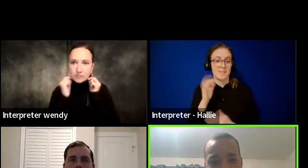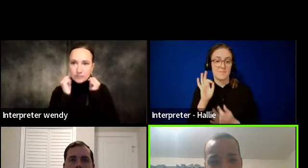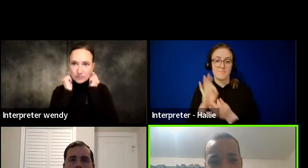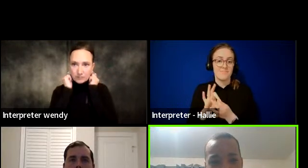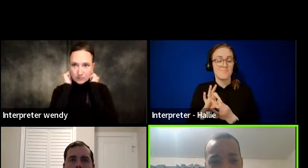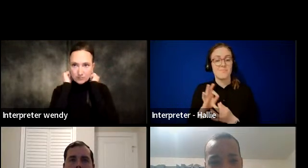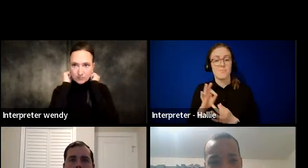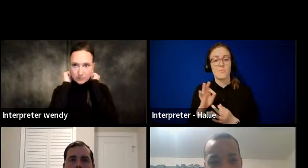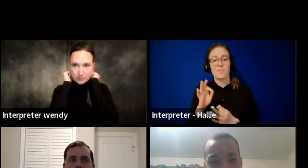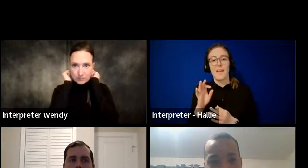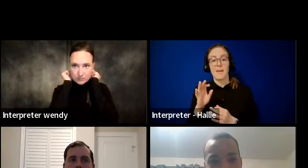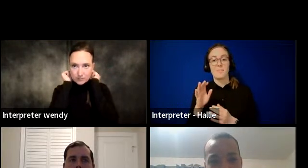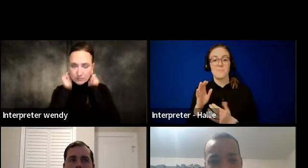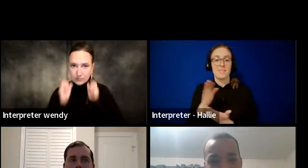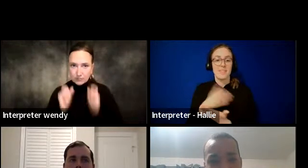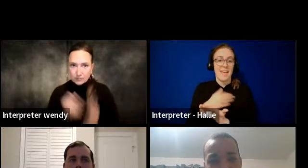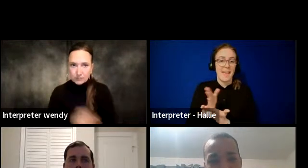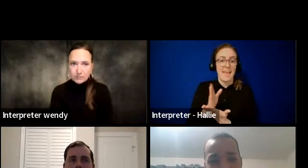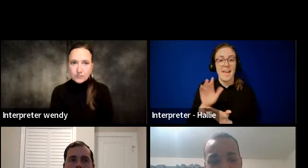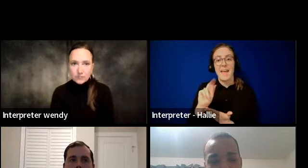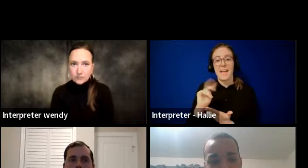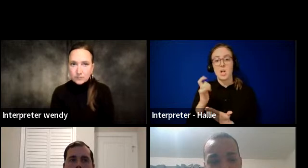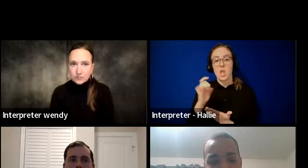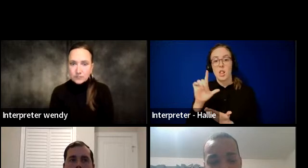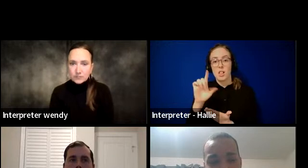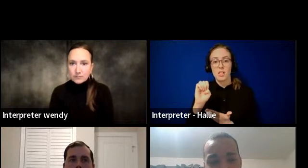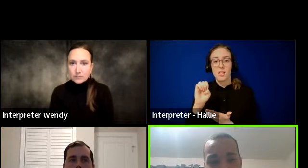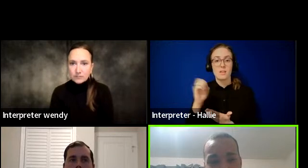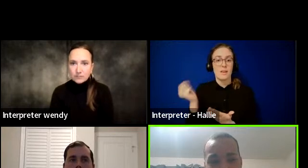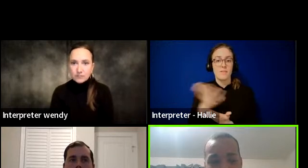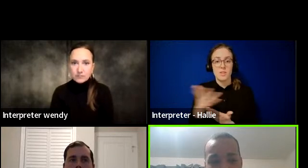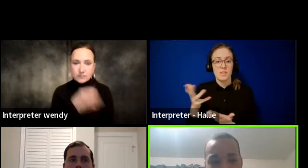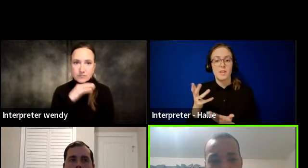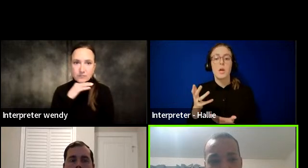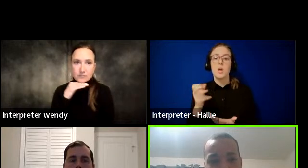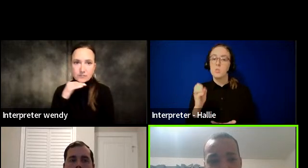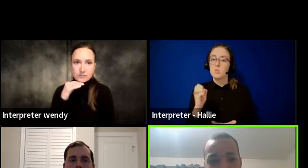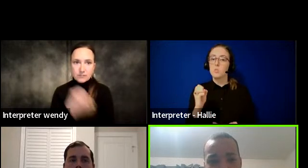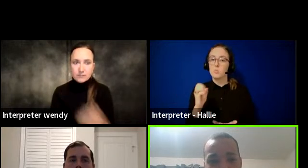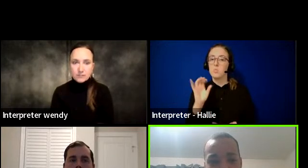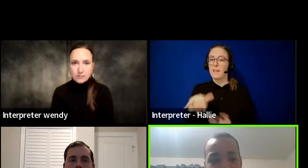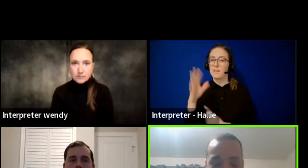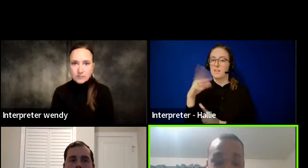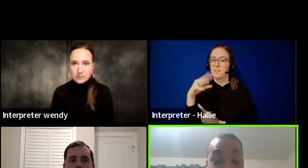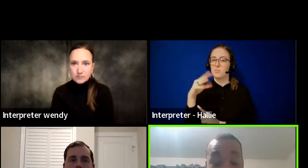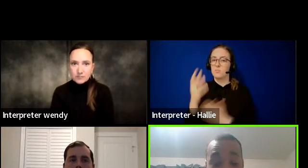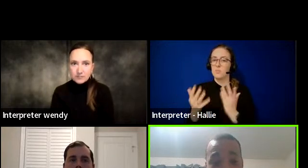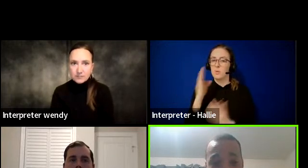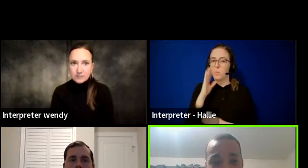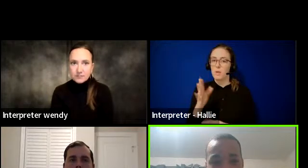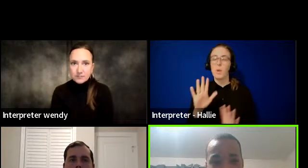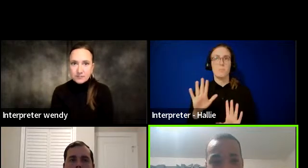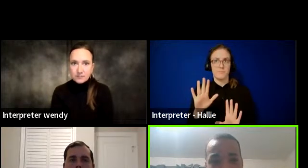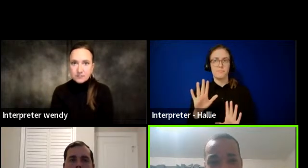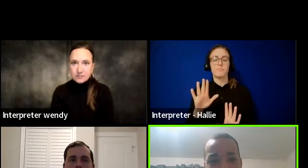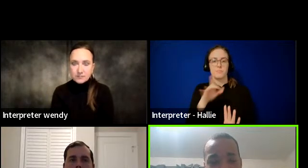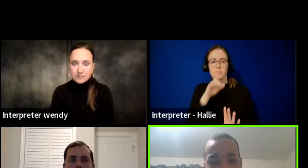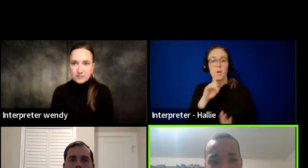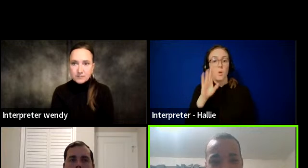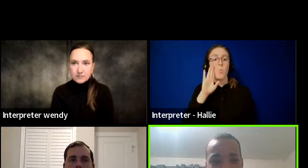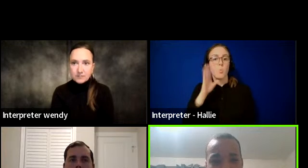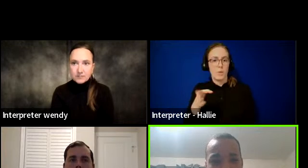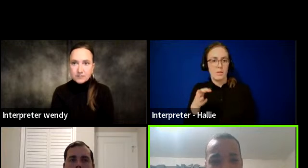angles and everything that we need. So that camera probably is going to remain there. And I